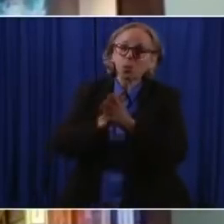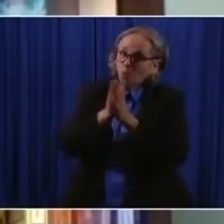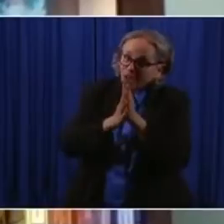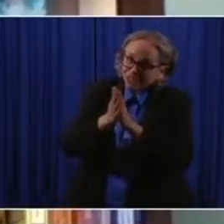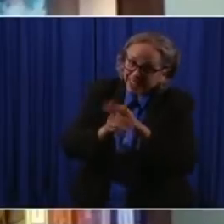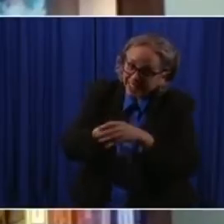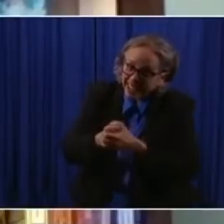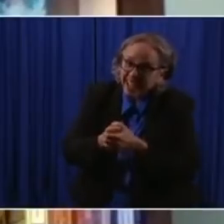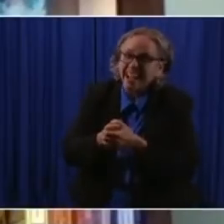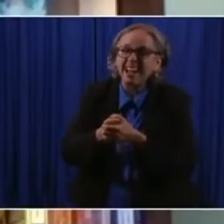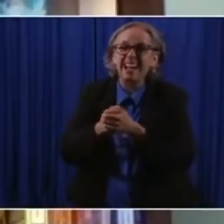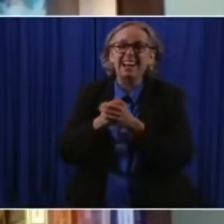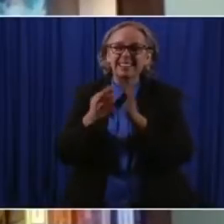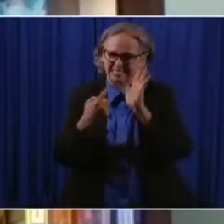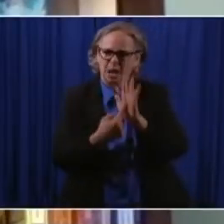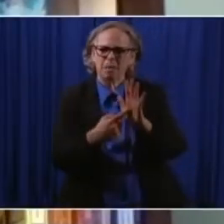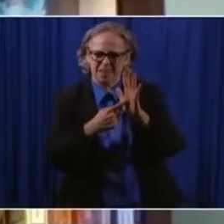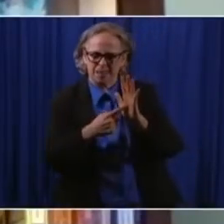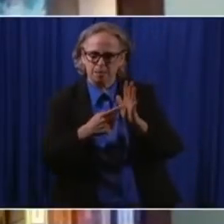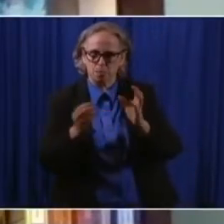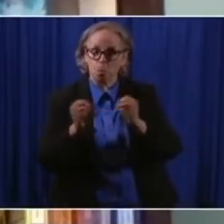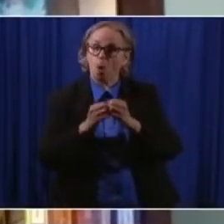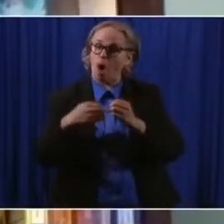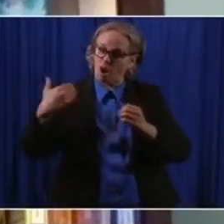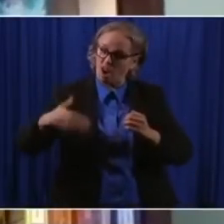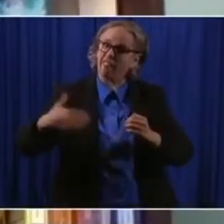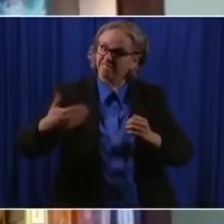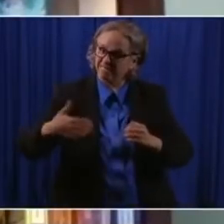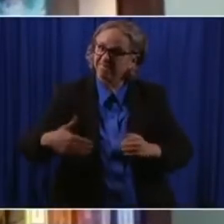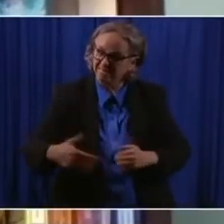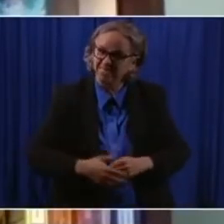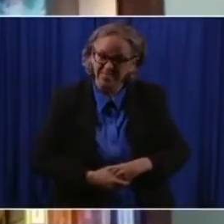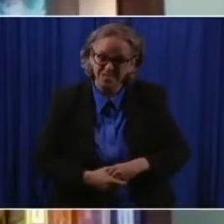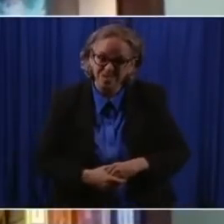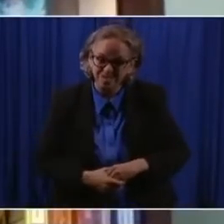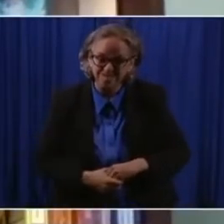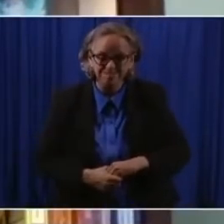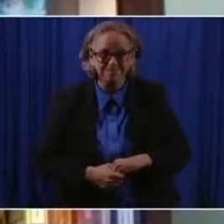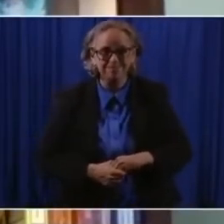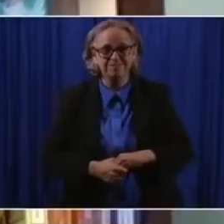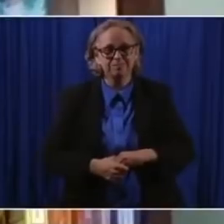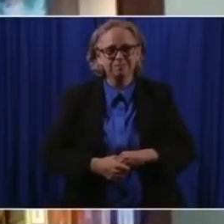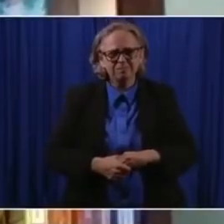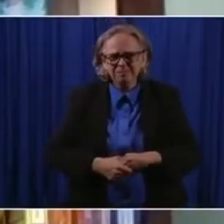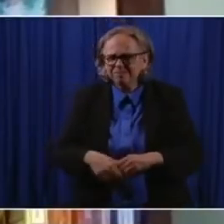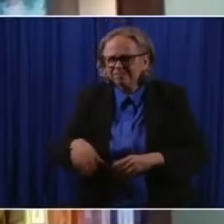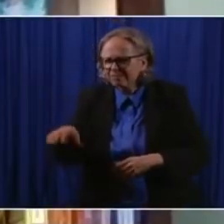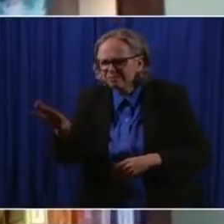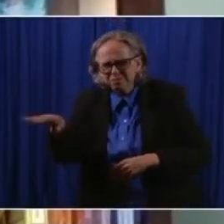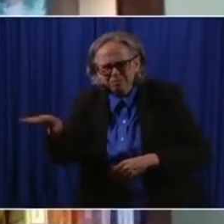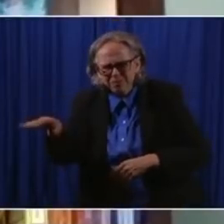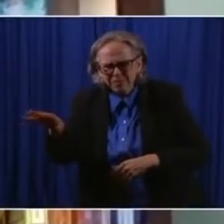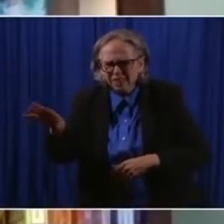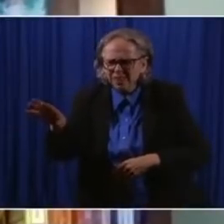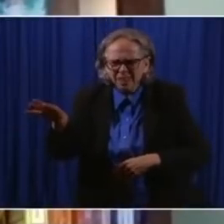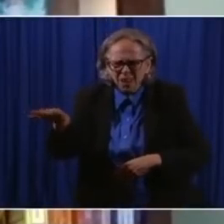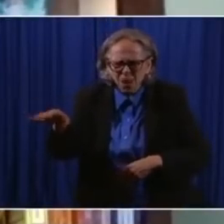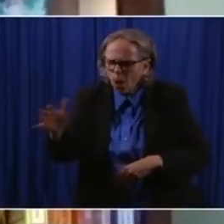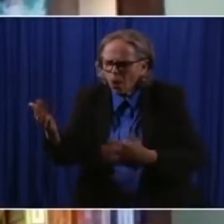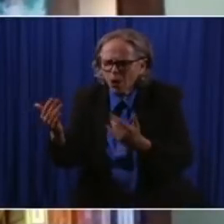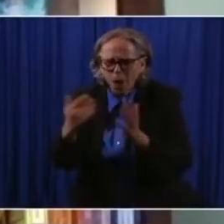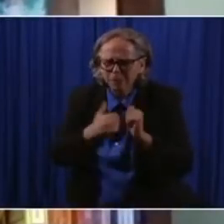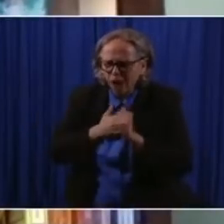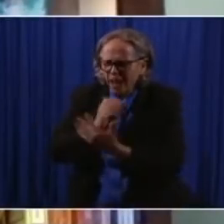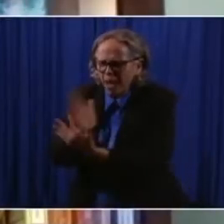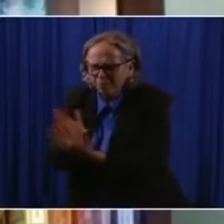being asked to wash our hands more than we were before. What about Yeah, Go ahead. Go ahead. I'm sorry. Go ahead.